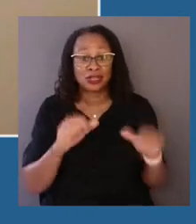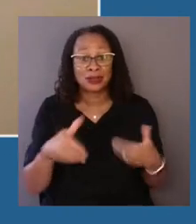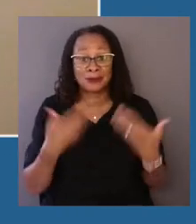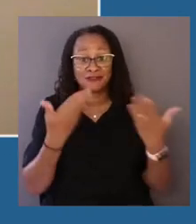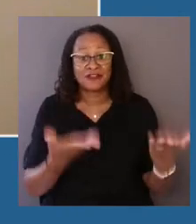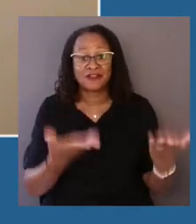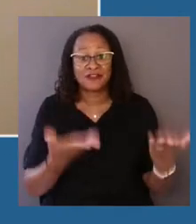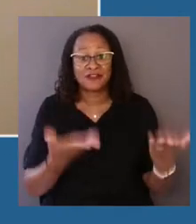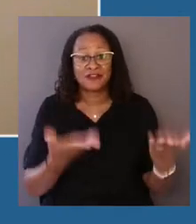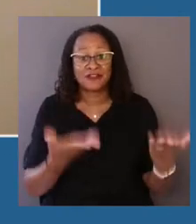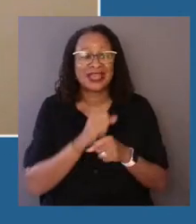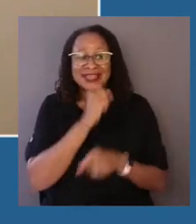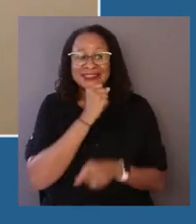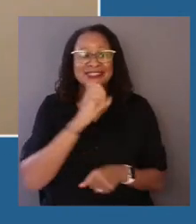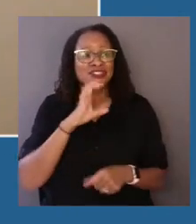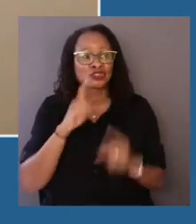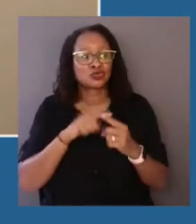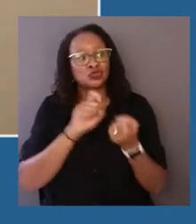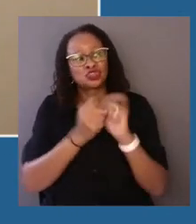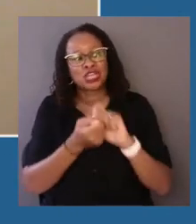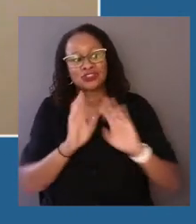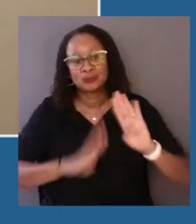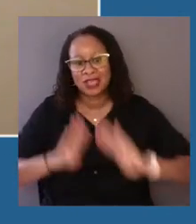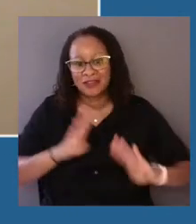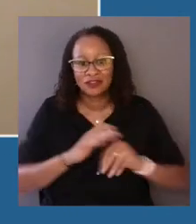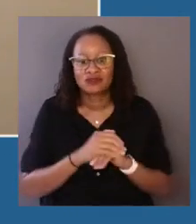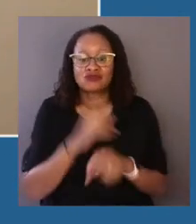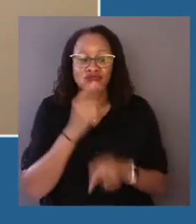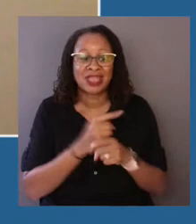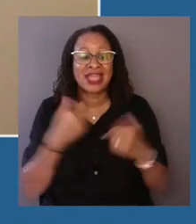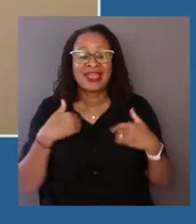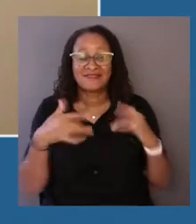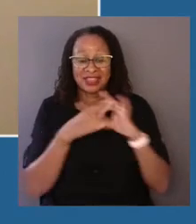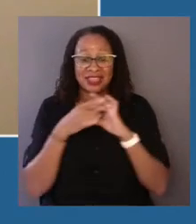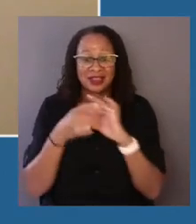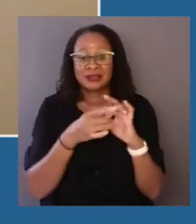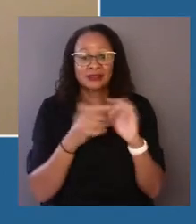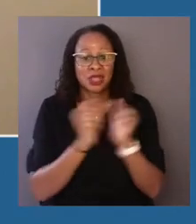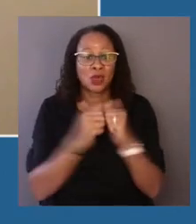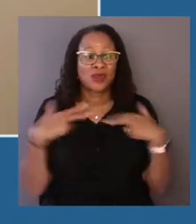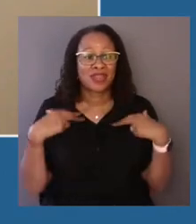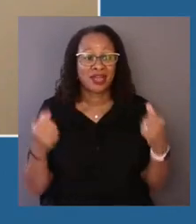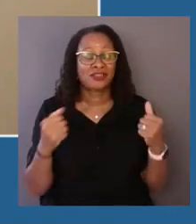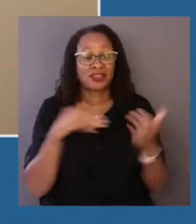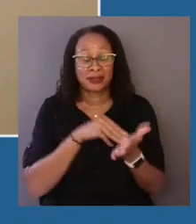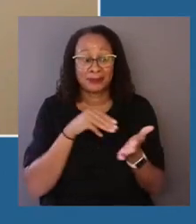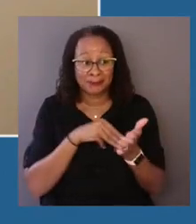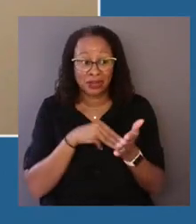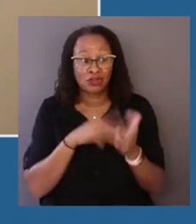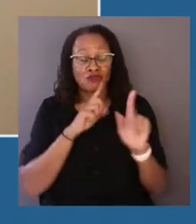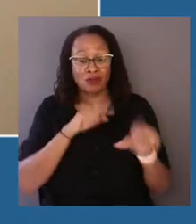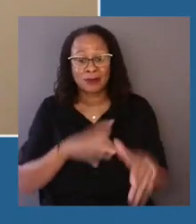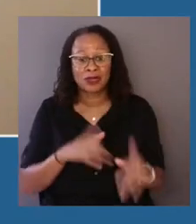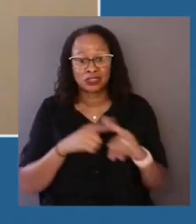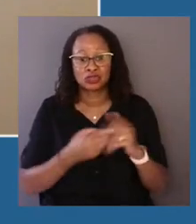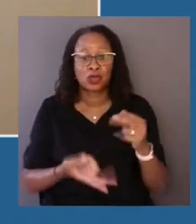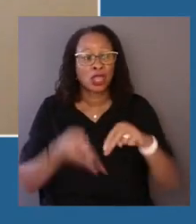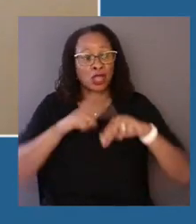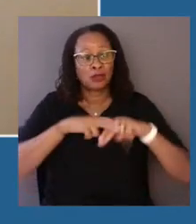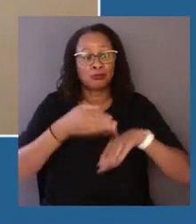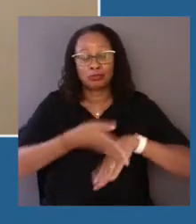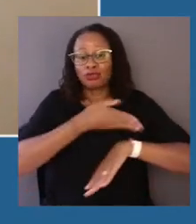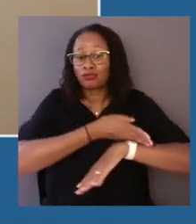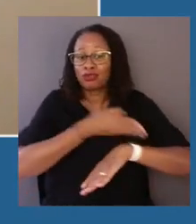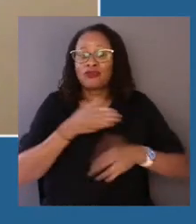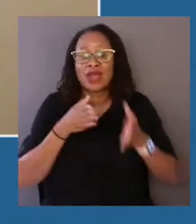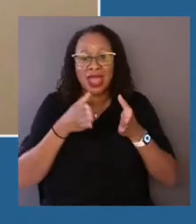get a senior to change behavior, right? And we have connected with health and medical reporters and meteorologists to improve the way that New Yorkers